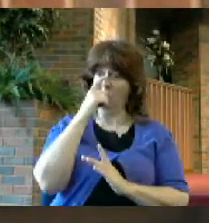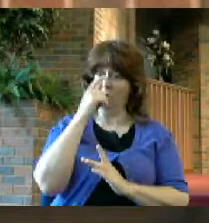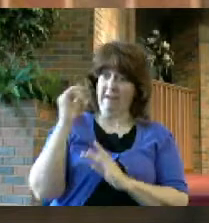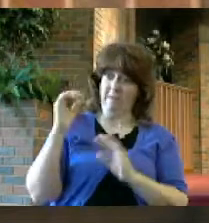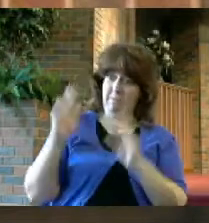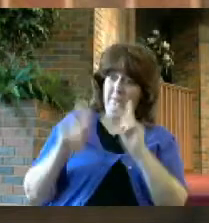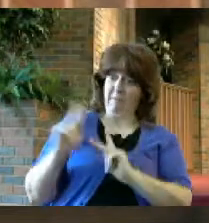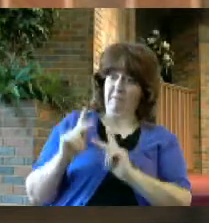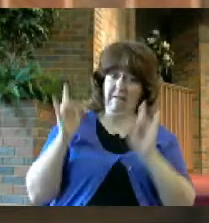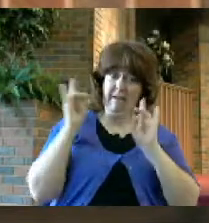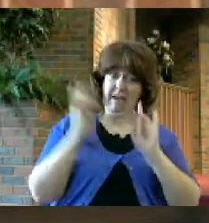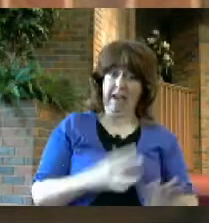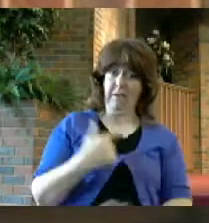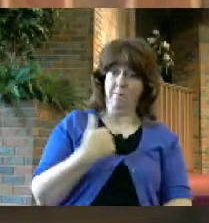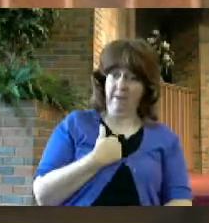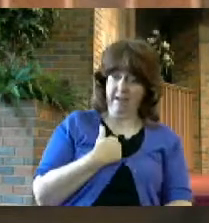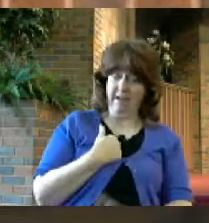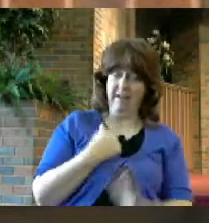they will hate you.